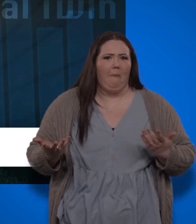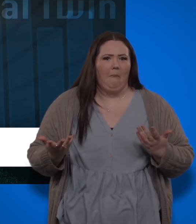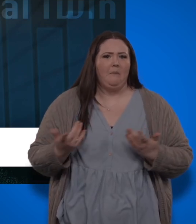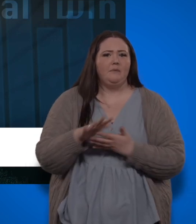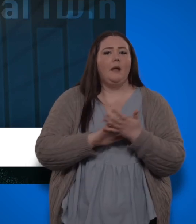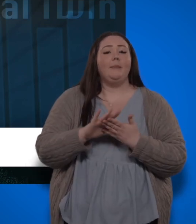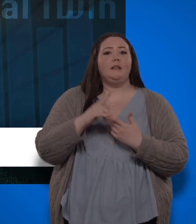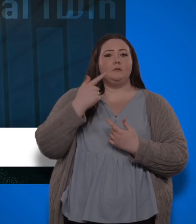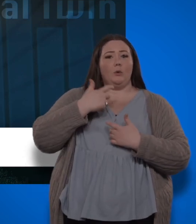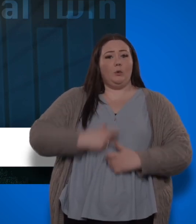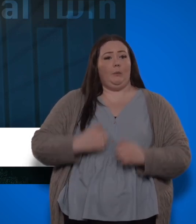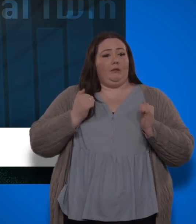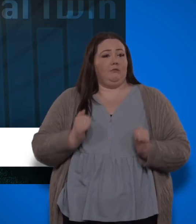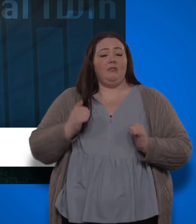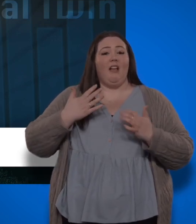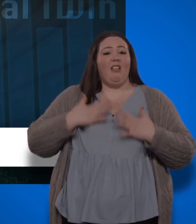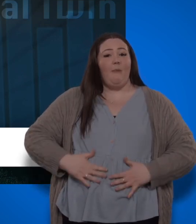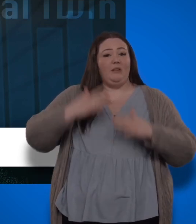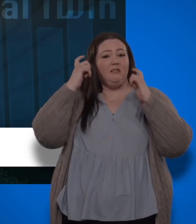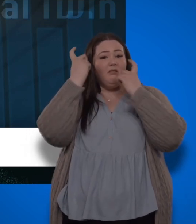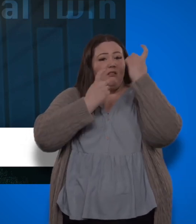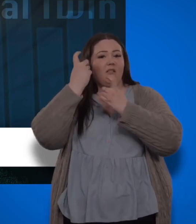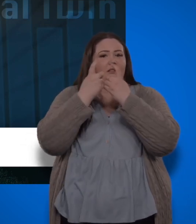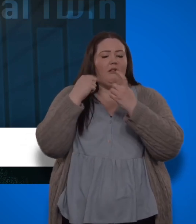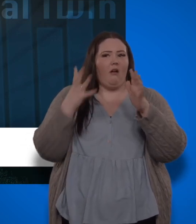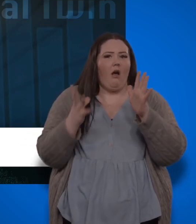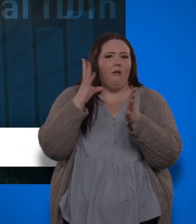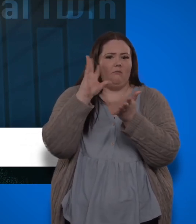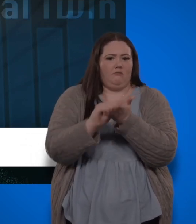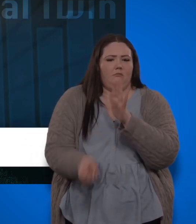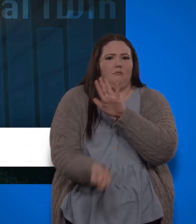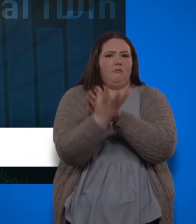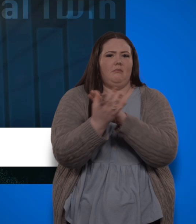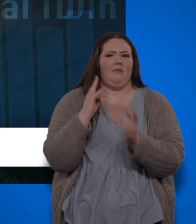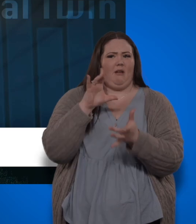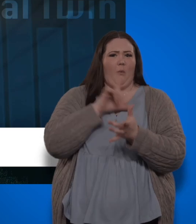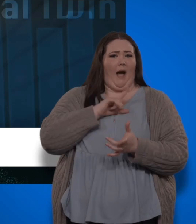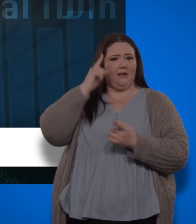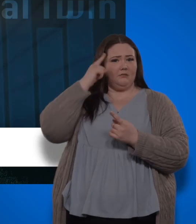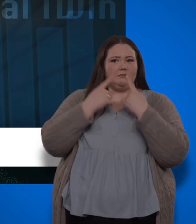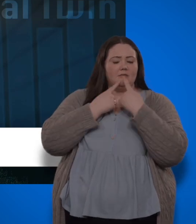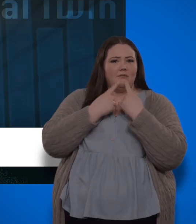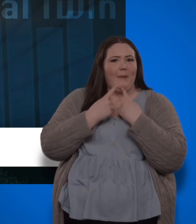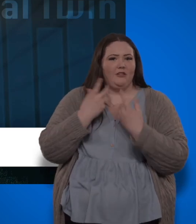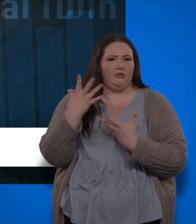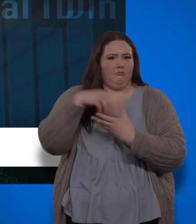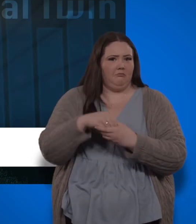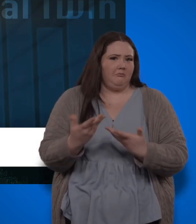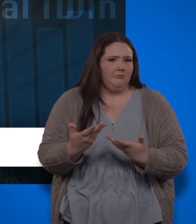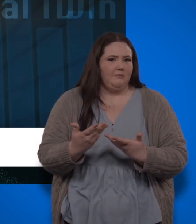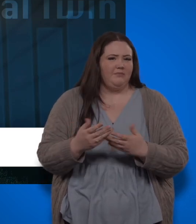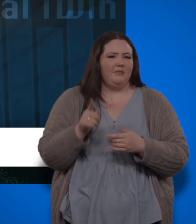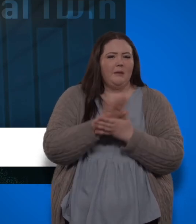And to use the technical term, information that is computationally tractable, that is computational. And